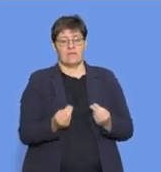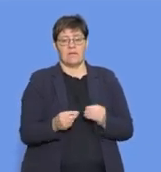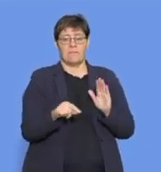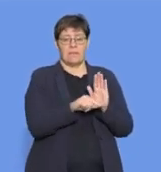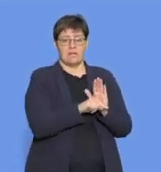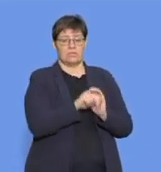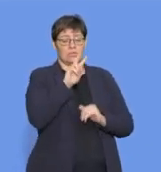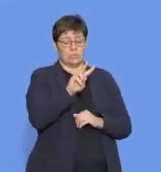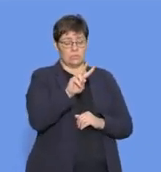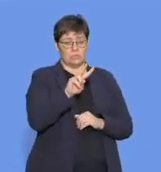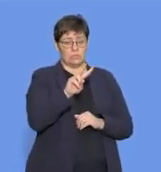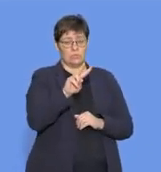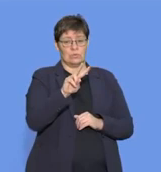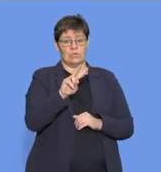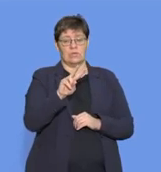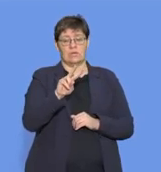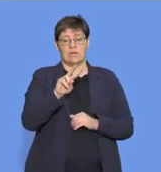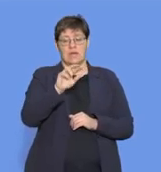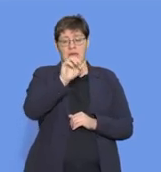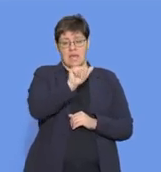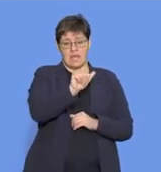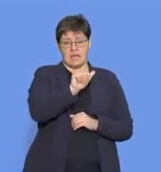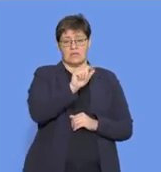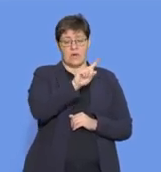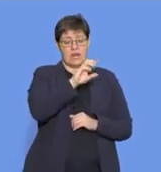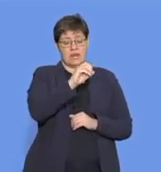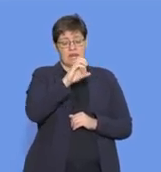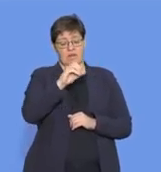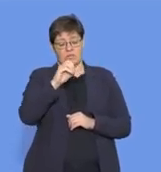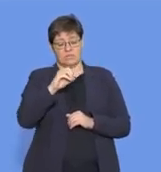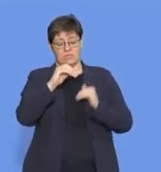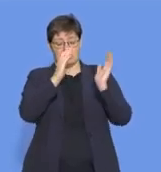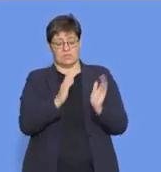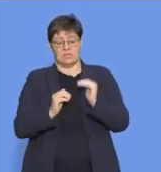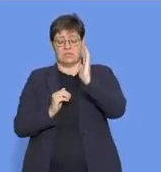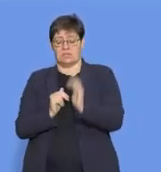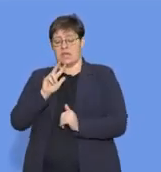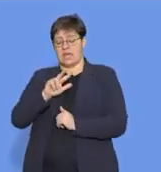Okay, and then we had said minus 2 times A